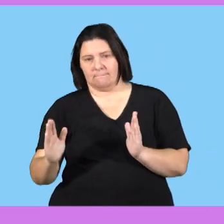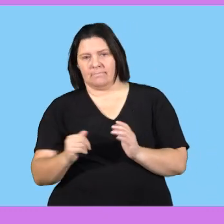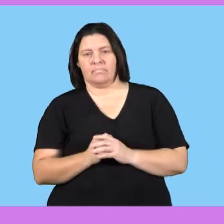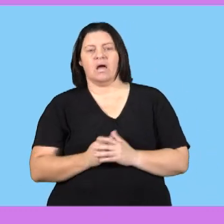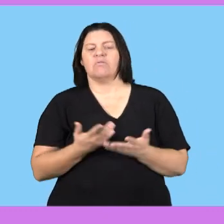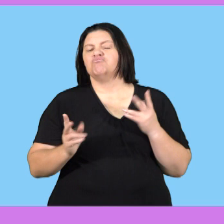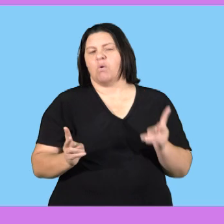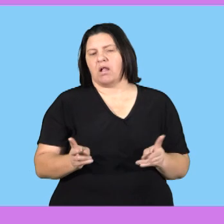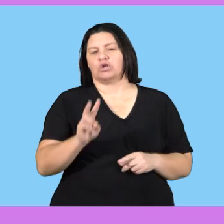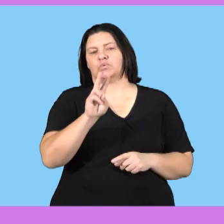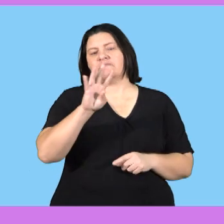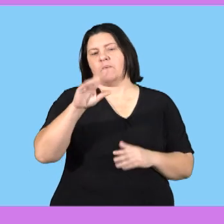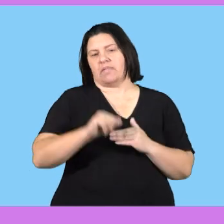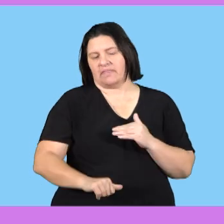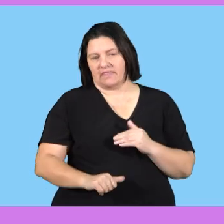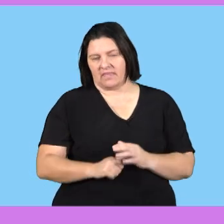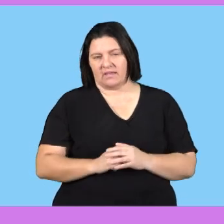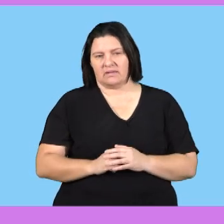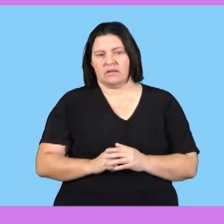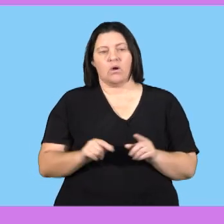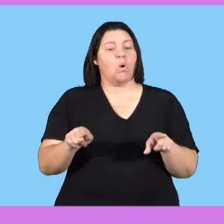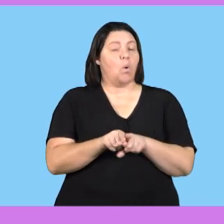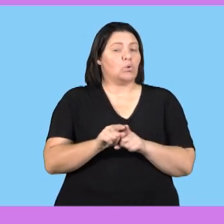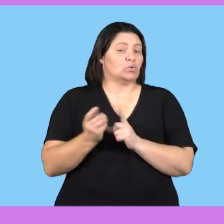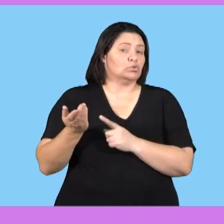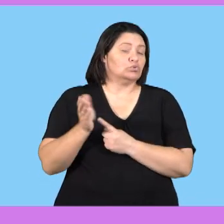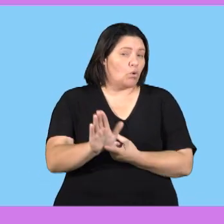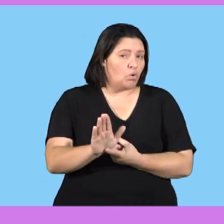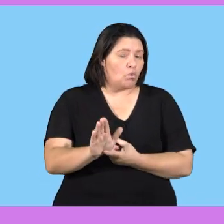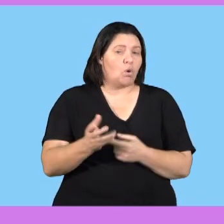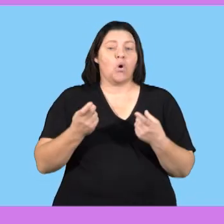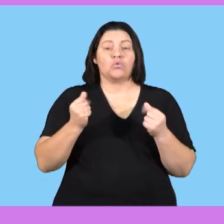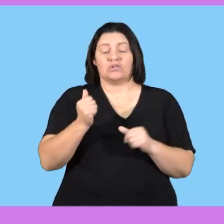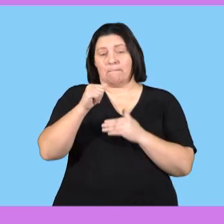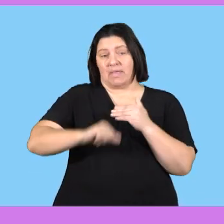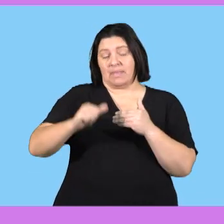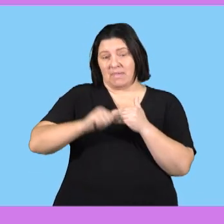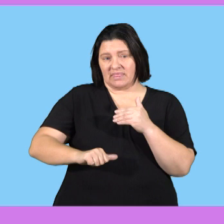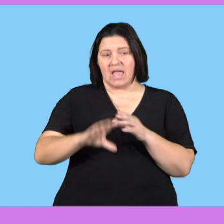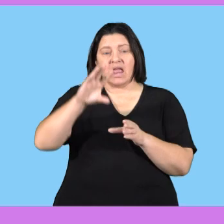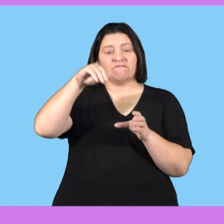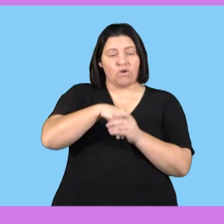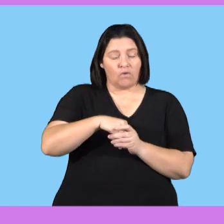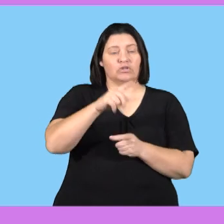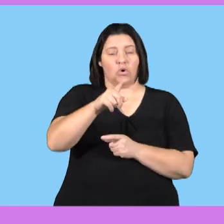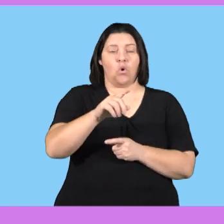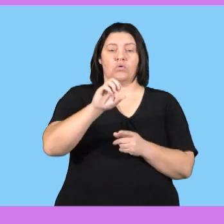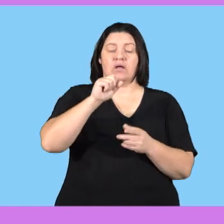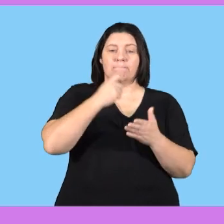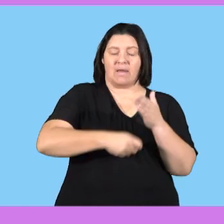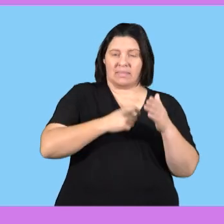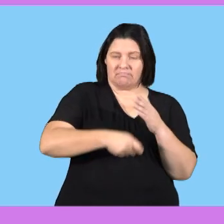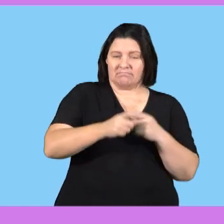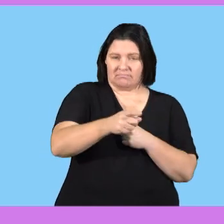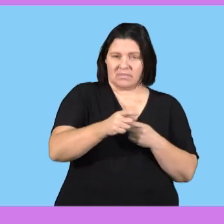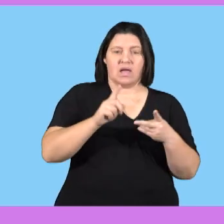time, and that is normally 24 months, right? And then also I indicated here, the cost per month includes your subscription